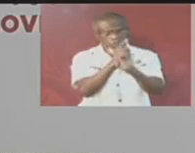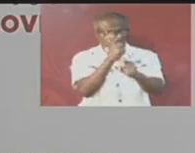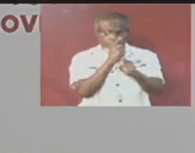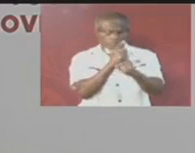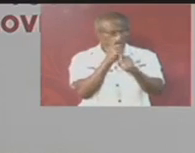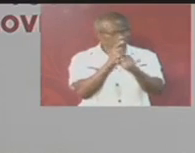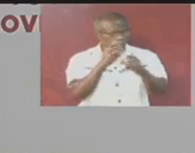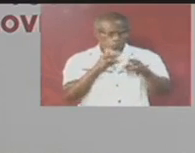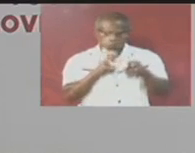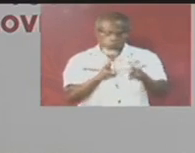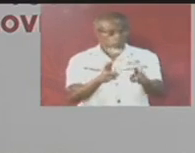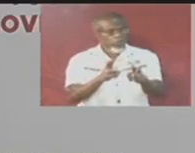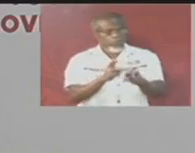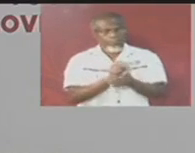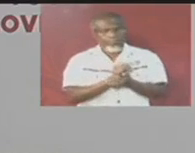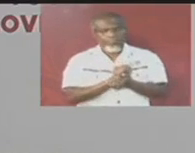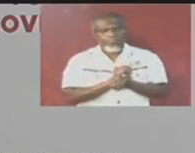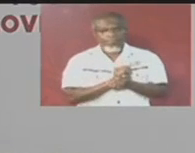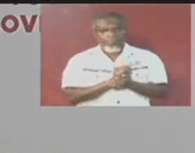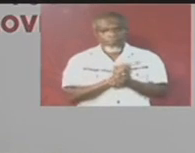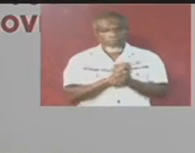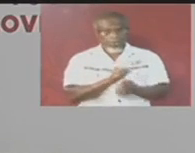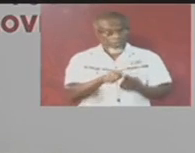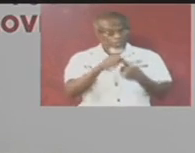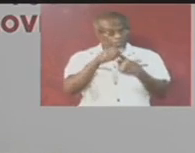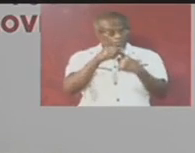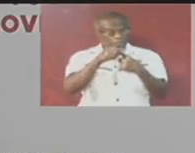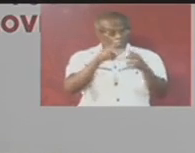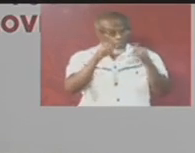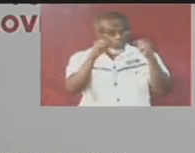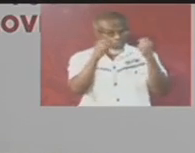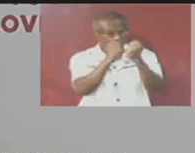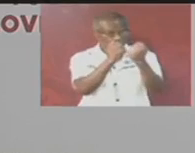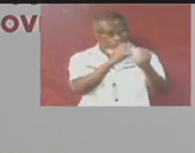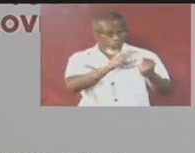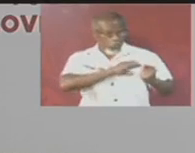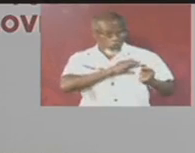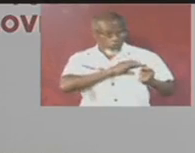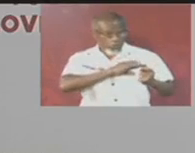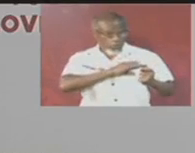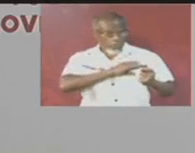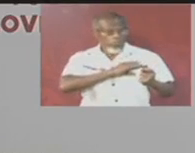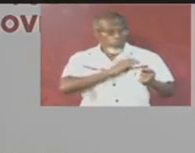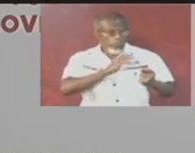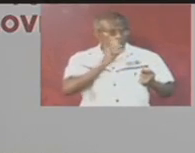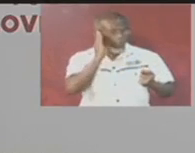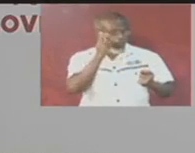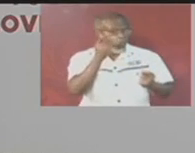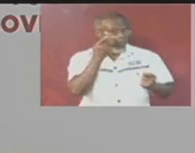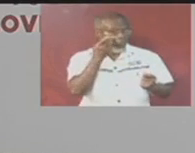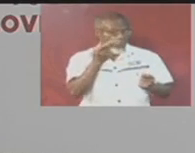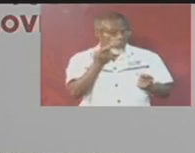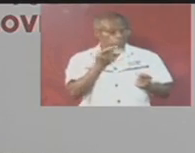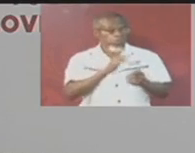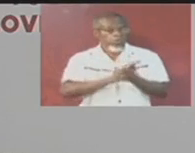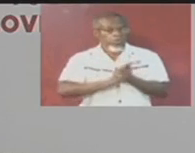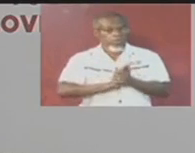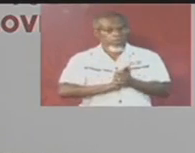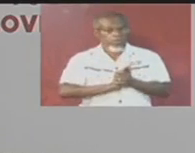and enforced. Special teams of police officers, we expect, will be put